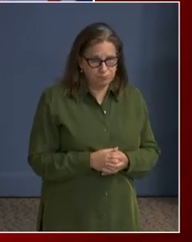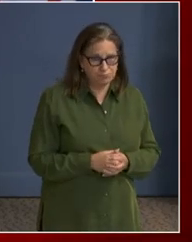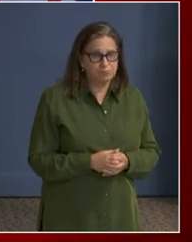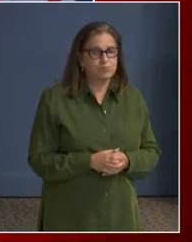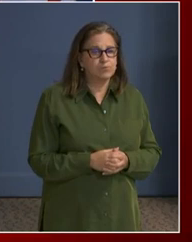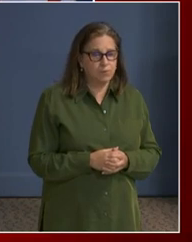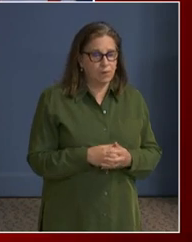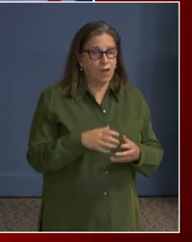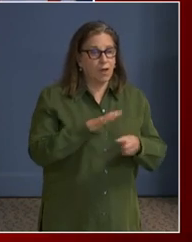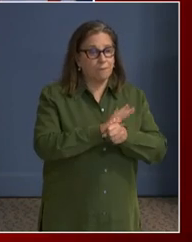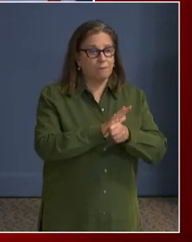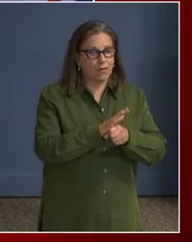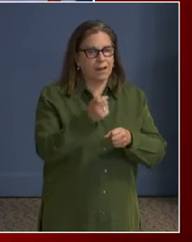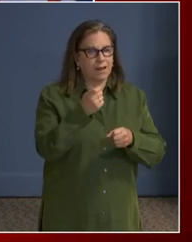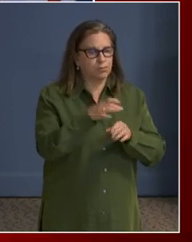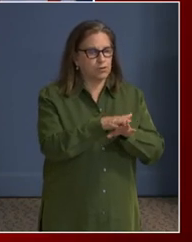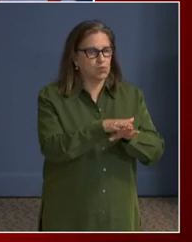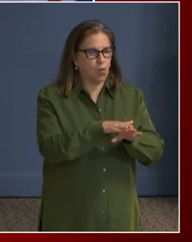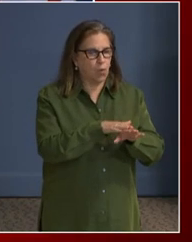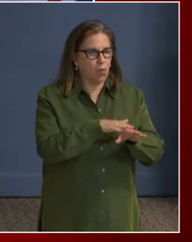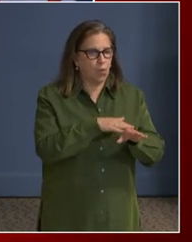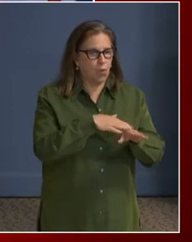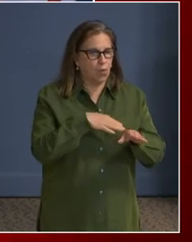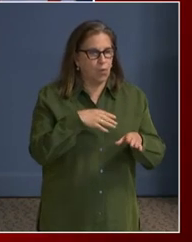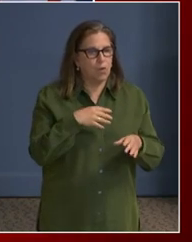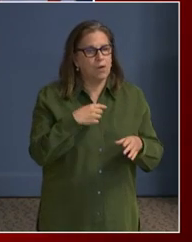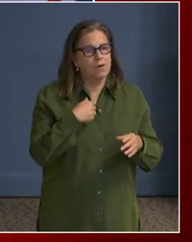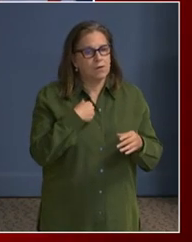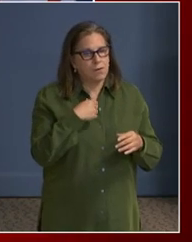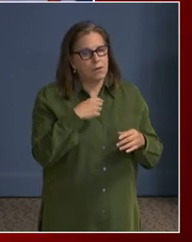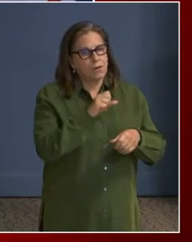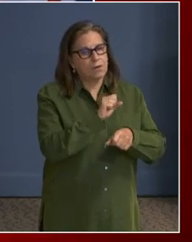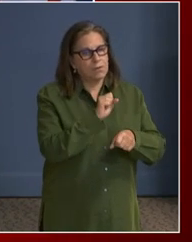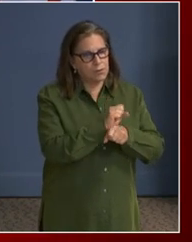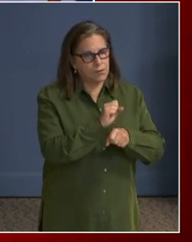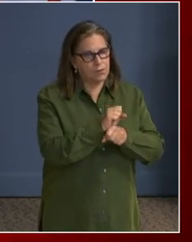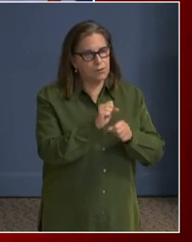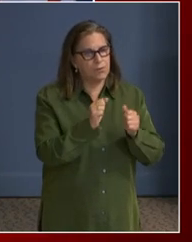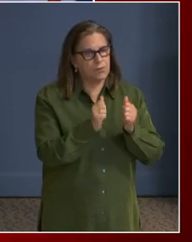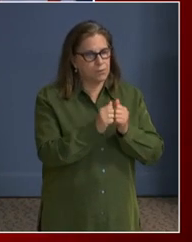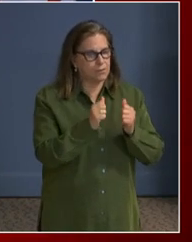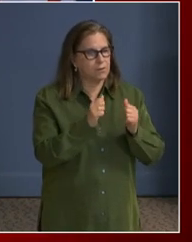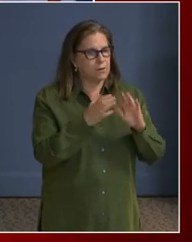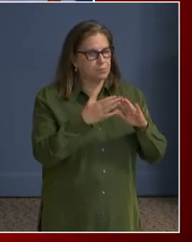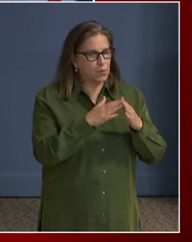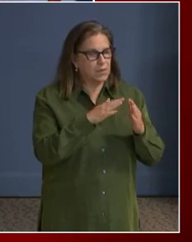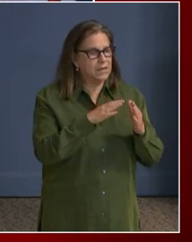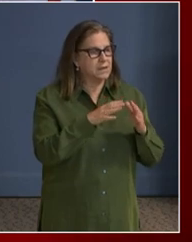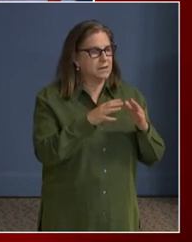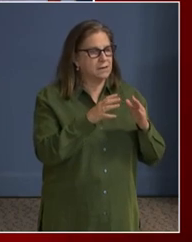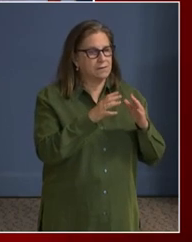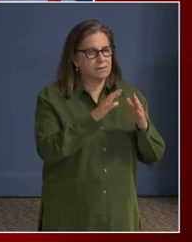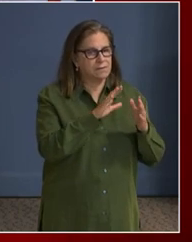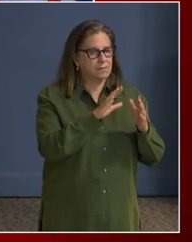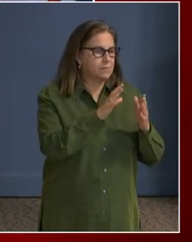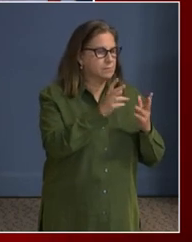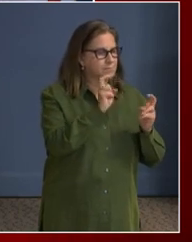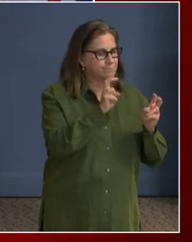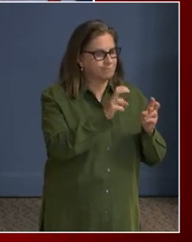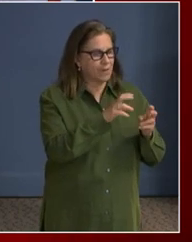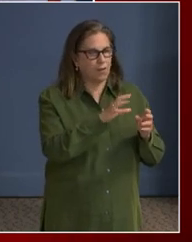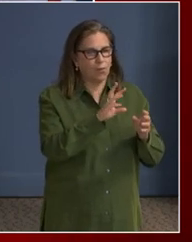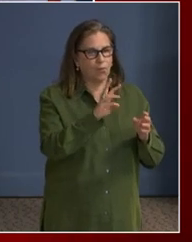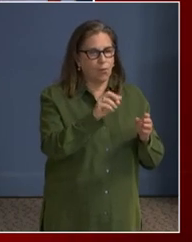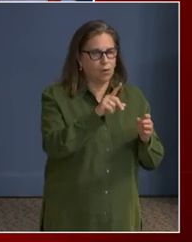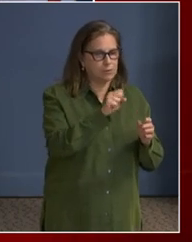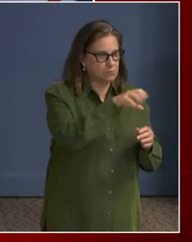as far as touching our 21 focused primary communities. And so right now, even on the 4th of July, there's various things